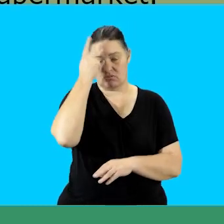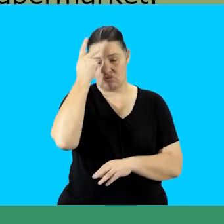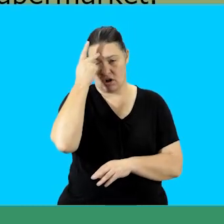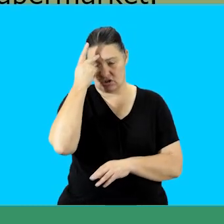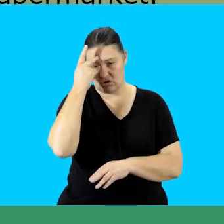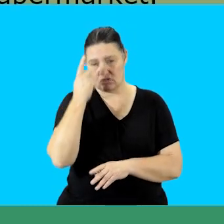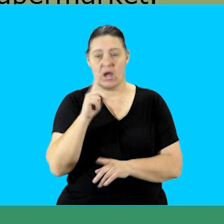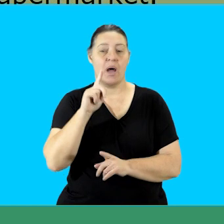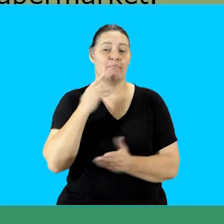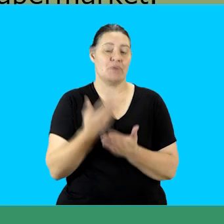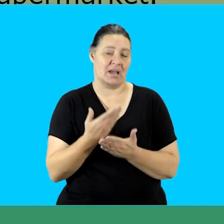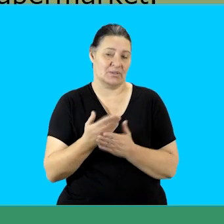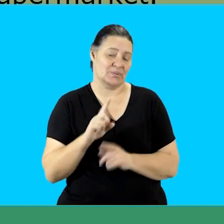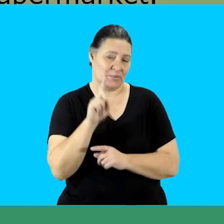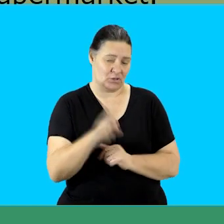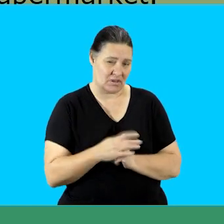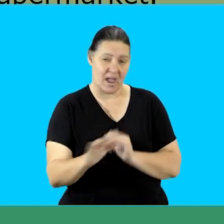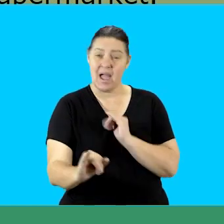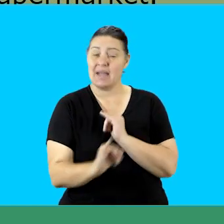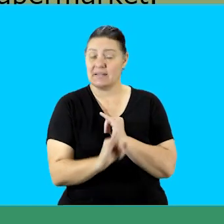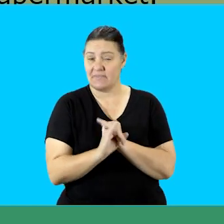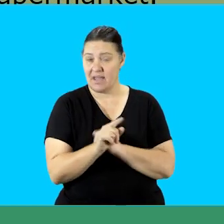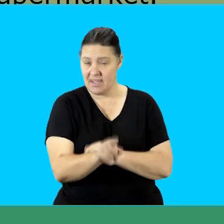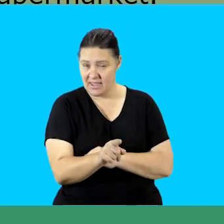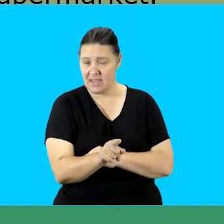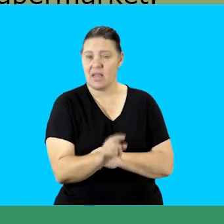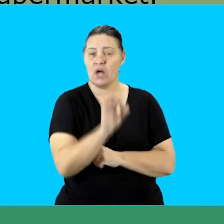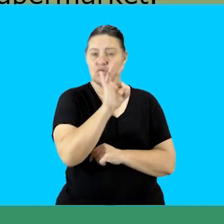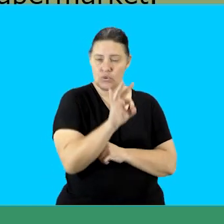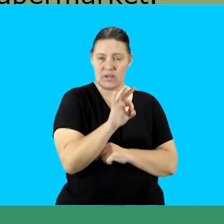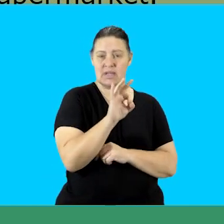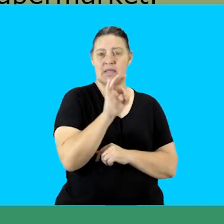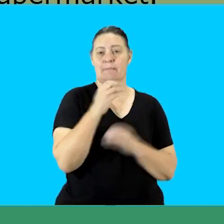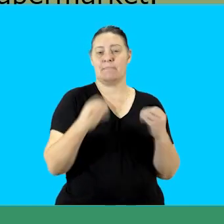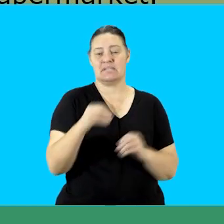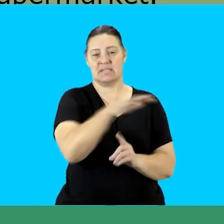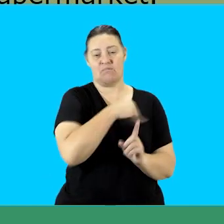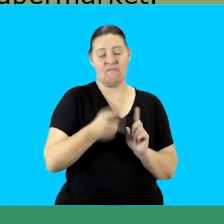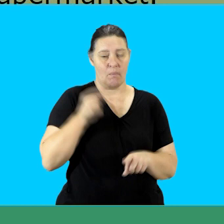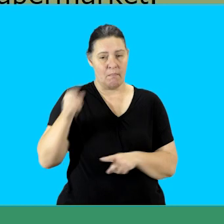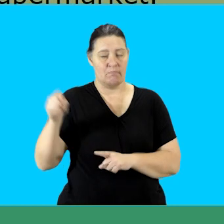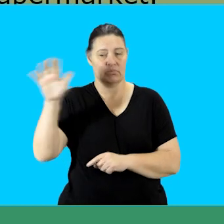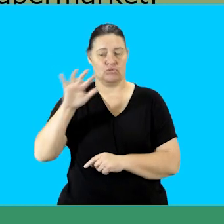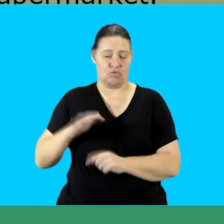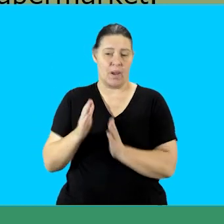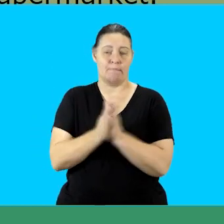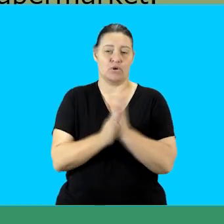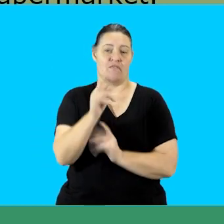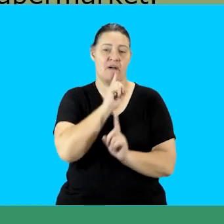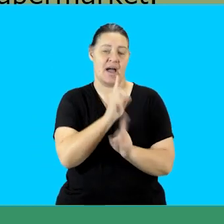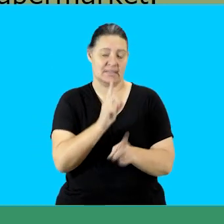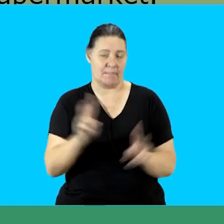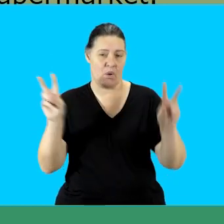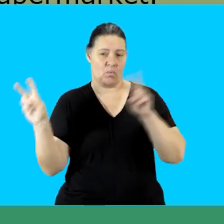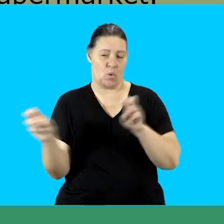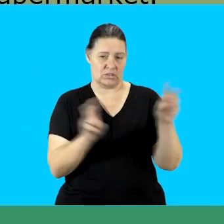practice question number 1. Identify 3 business environments from the scenario. Motivate your answer by